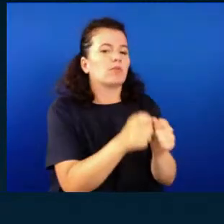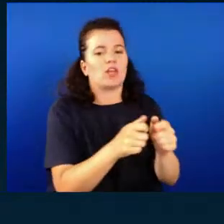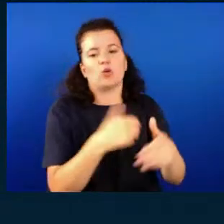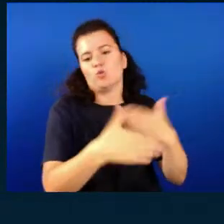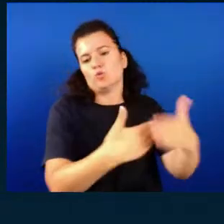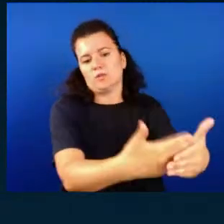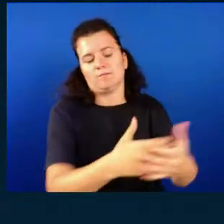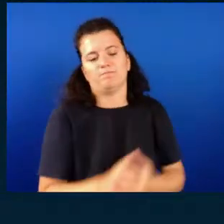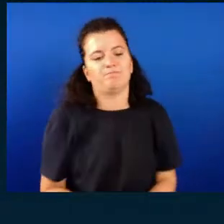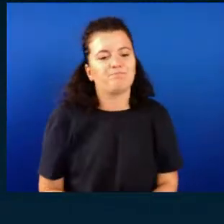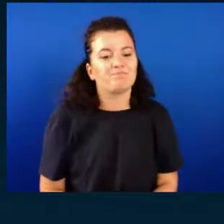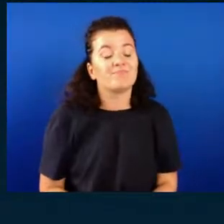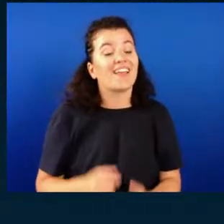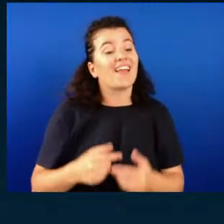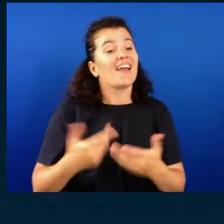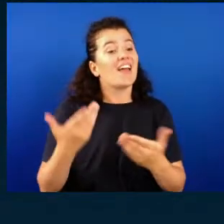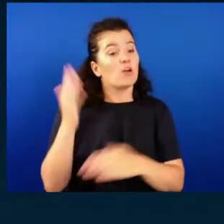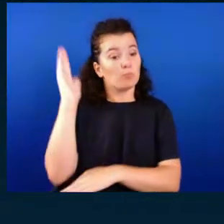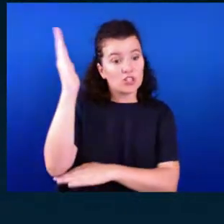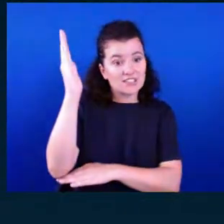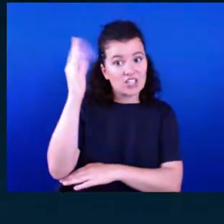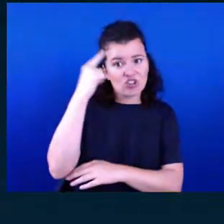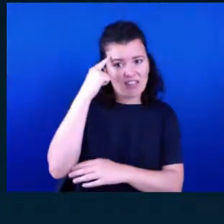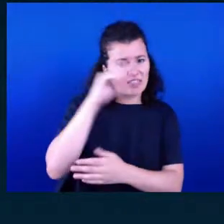I think that is it.